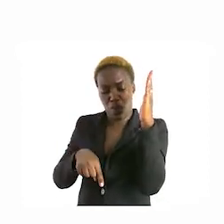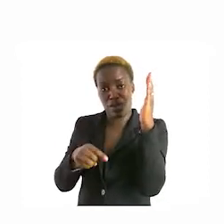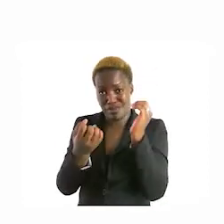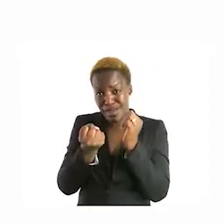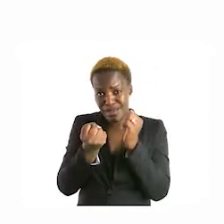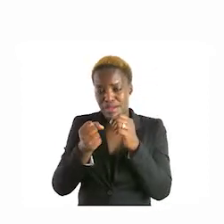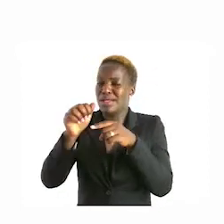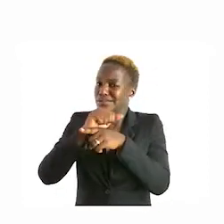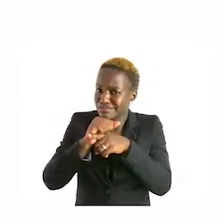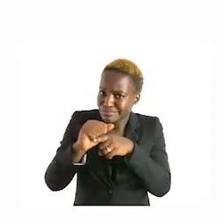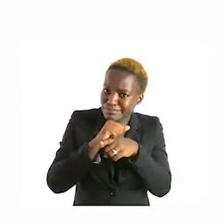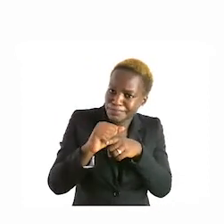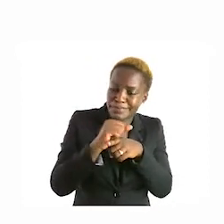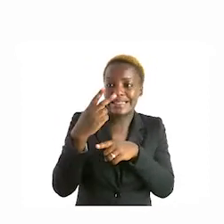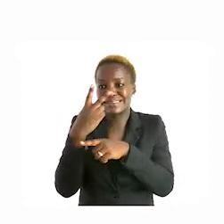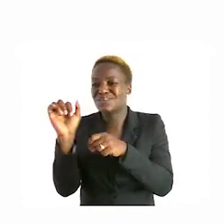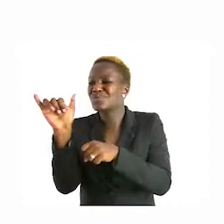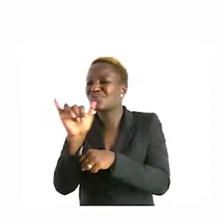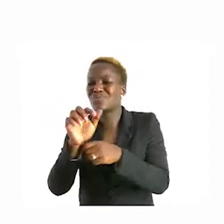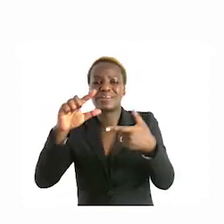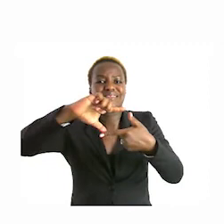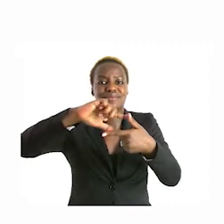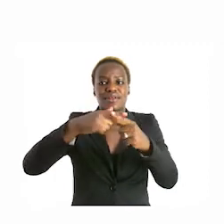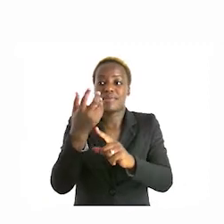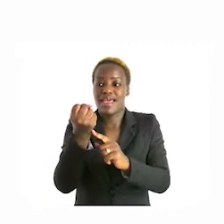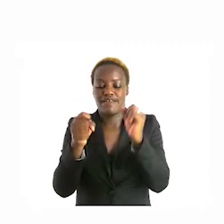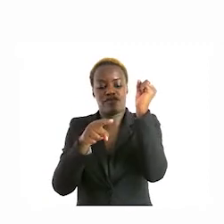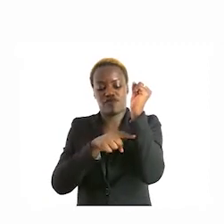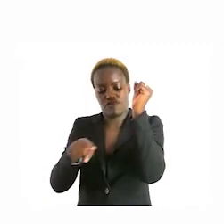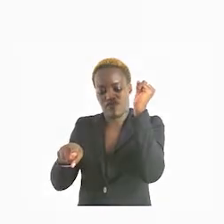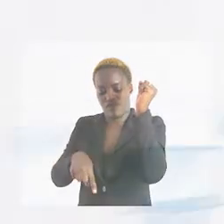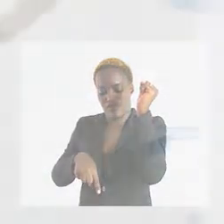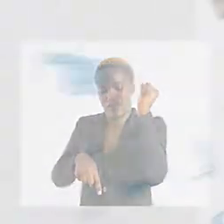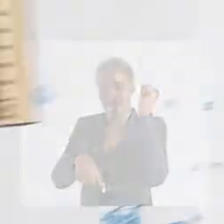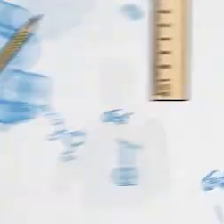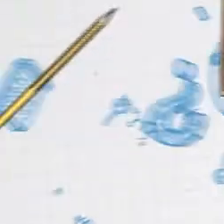well. So the right angles in the star are 5.